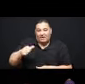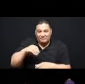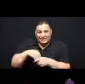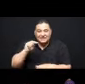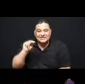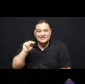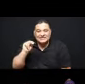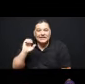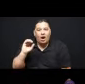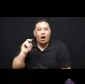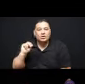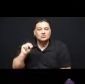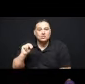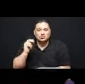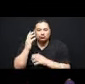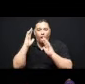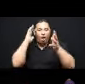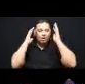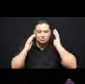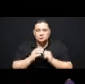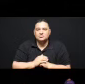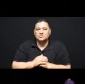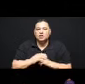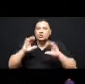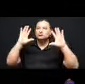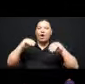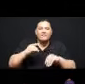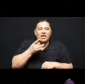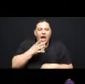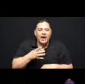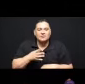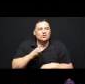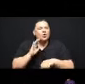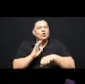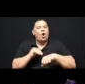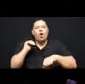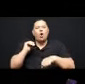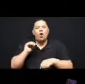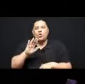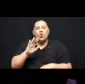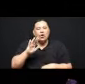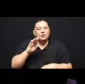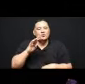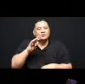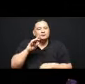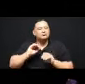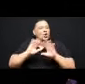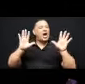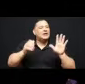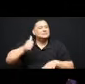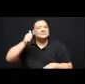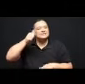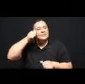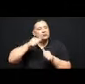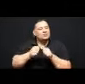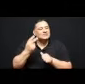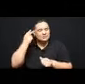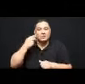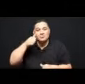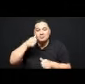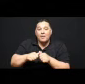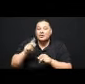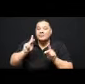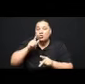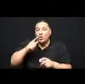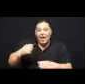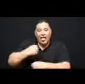Turn off the light and call upon your brightest memories. Remember the people who held you. Remember that you are a